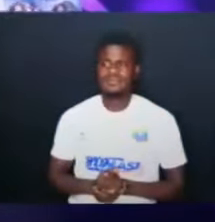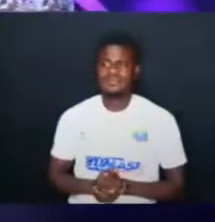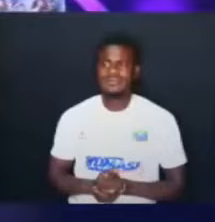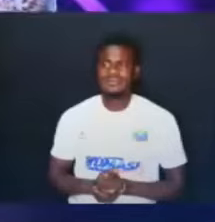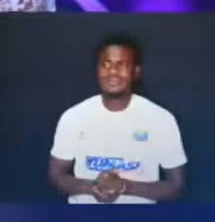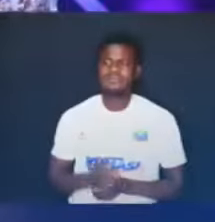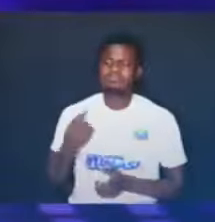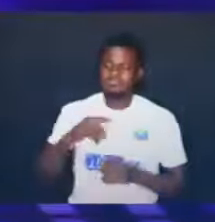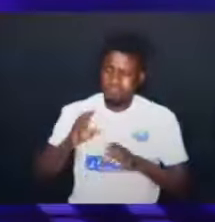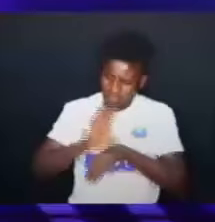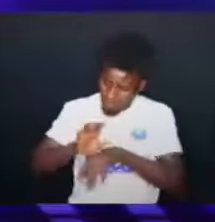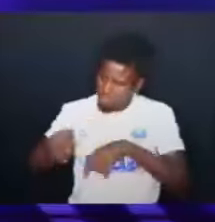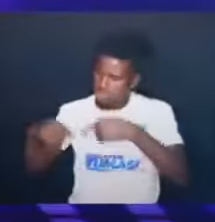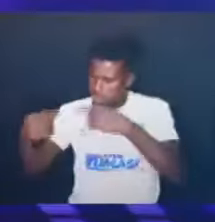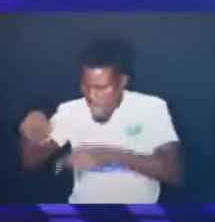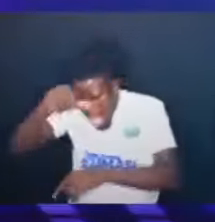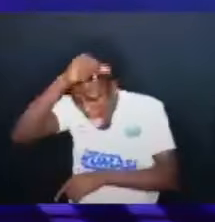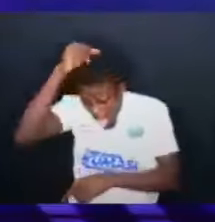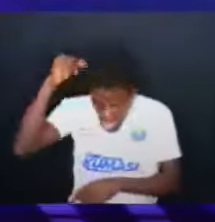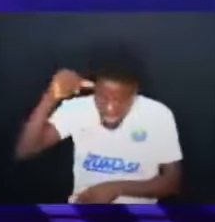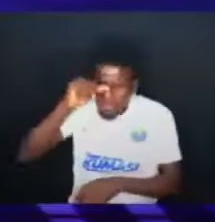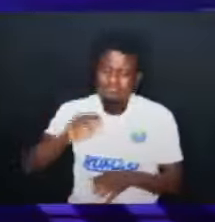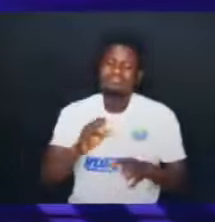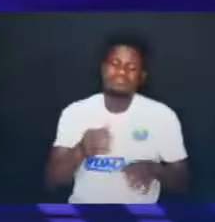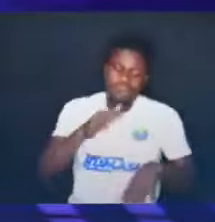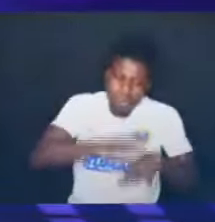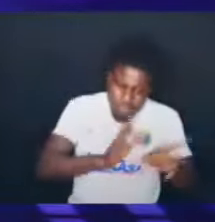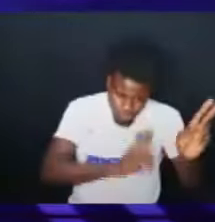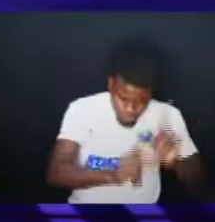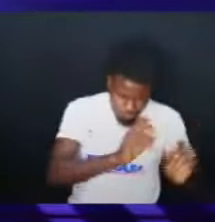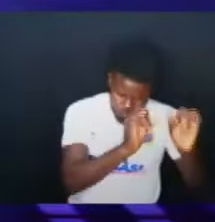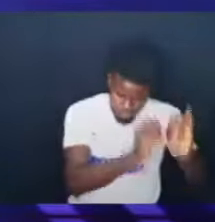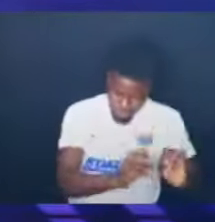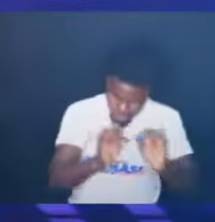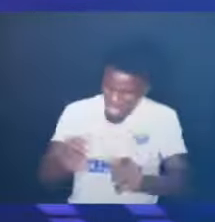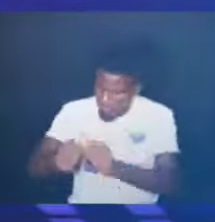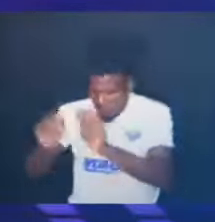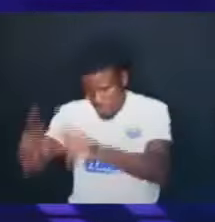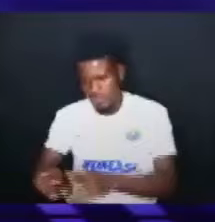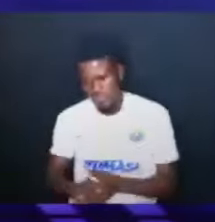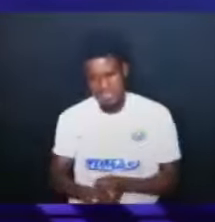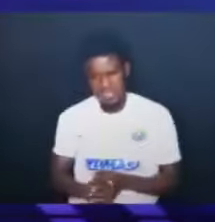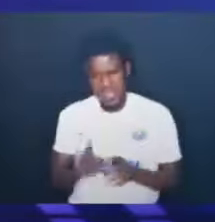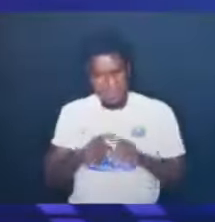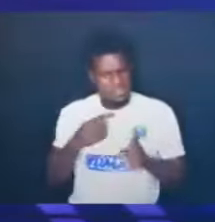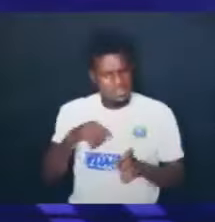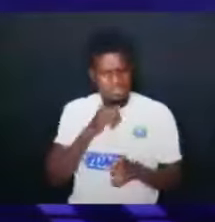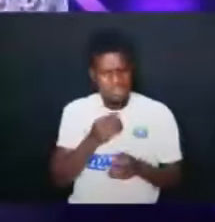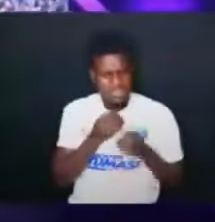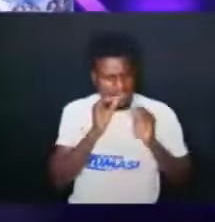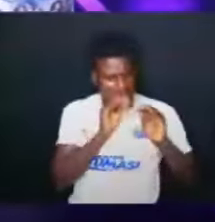We go to church, we anoint everyone. But we don't teach them to fully